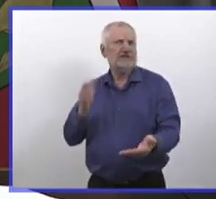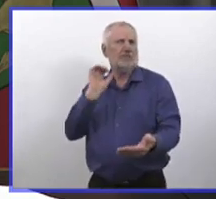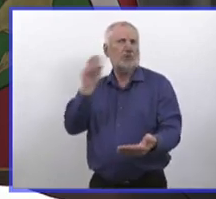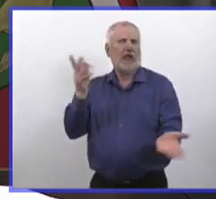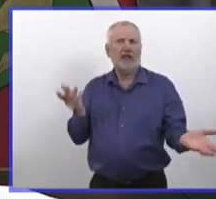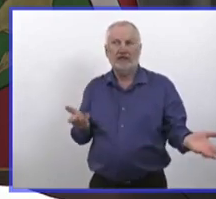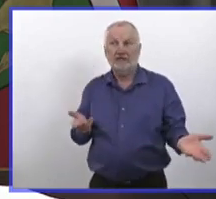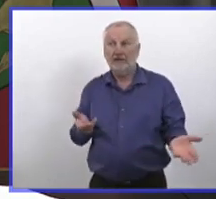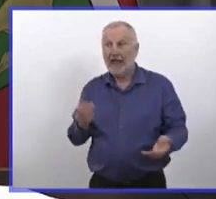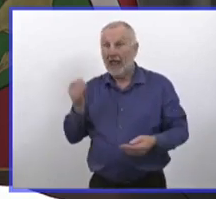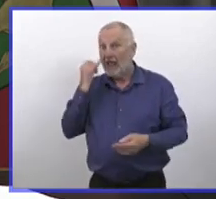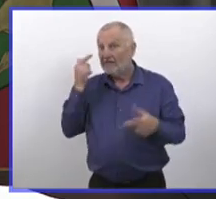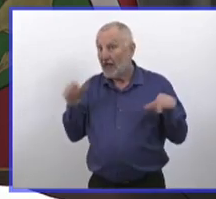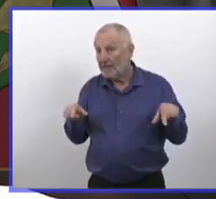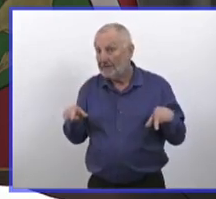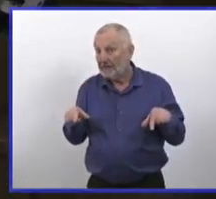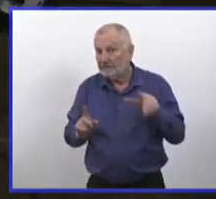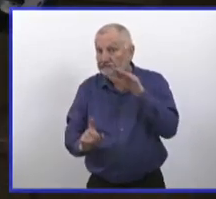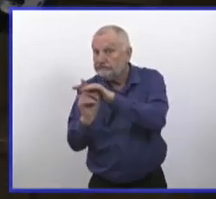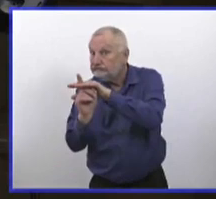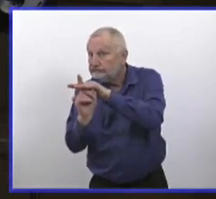and reassess.